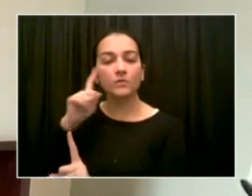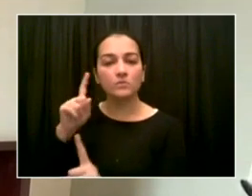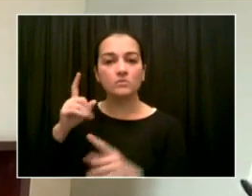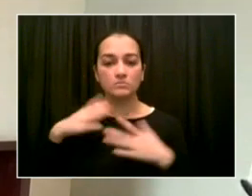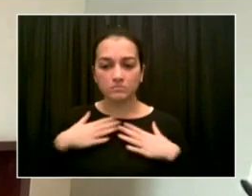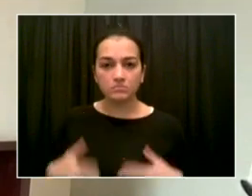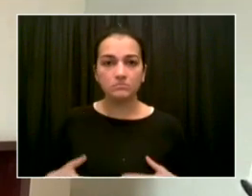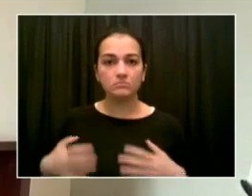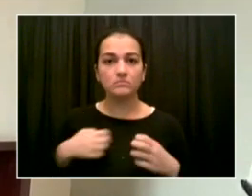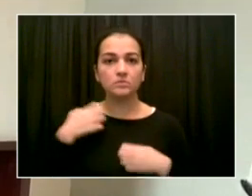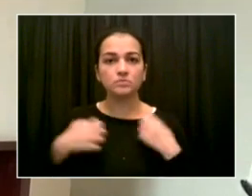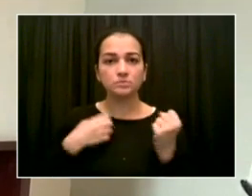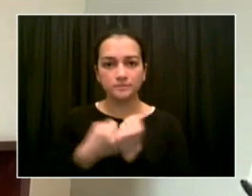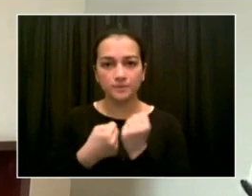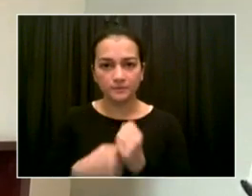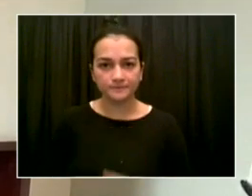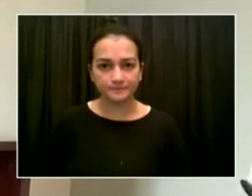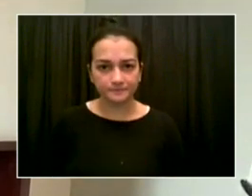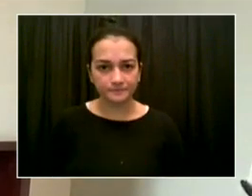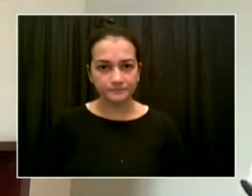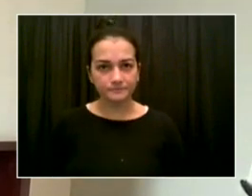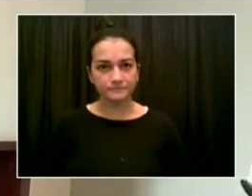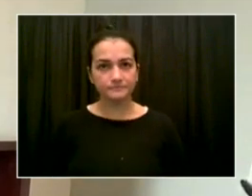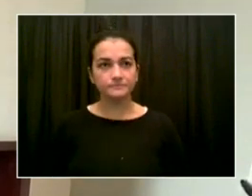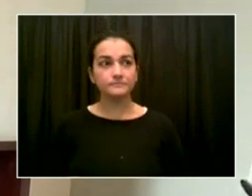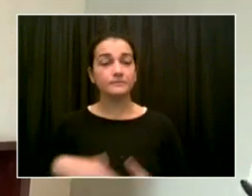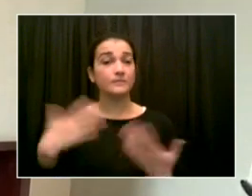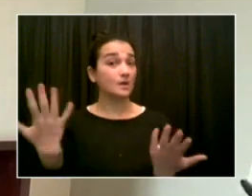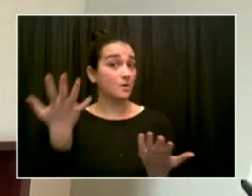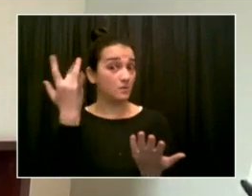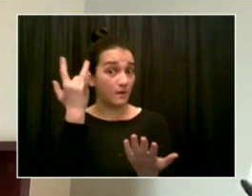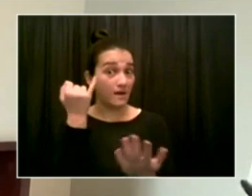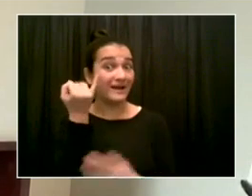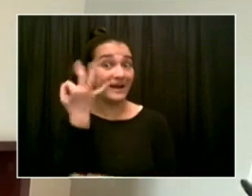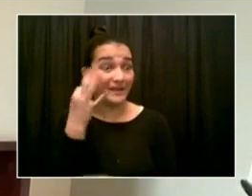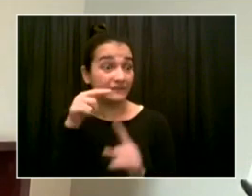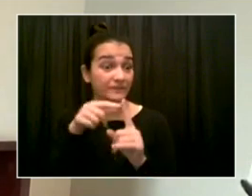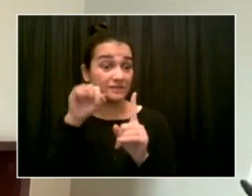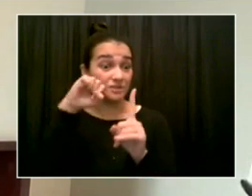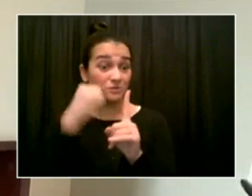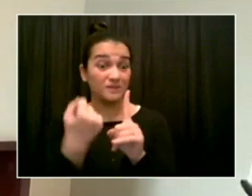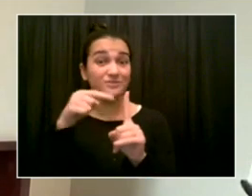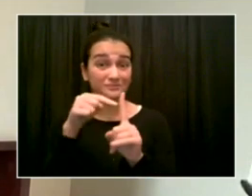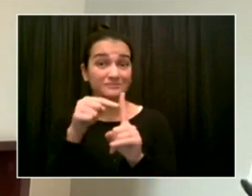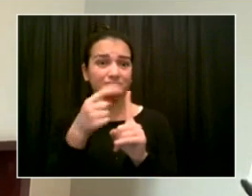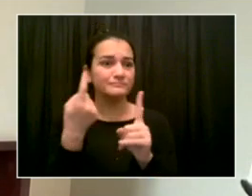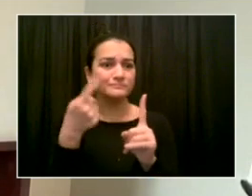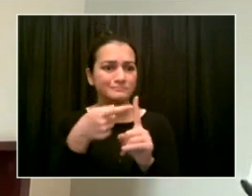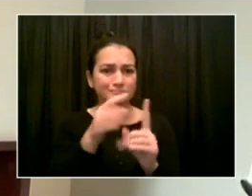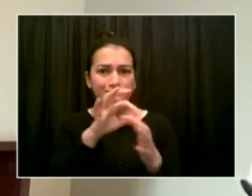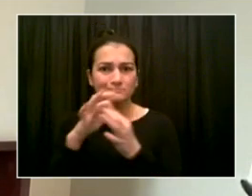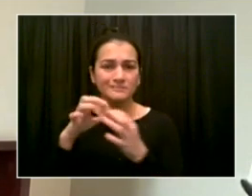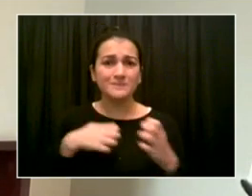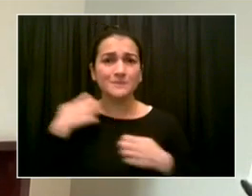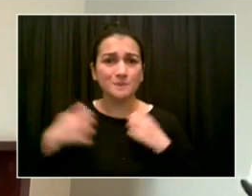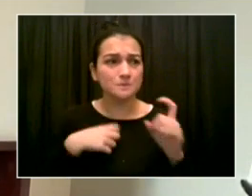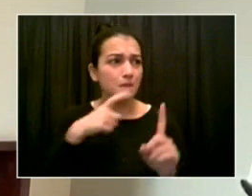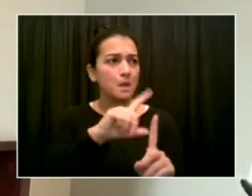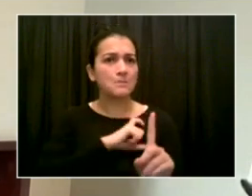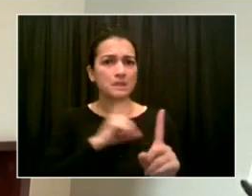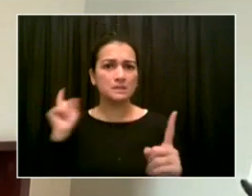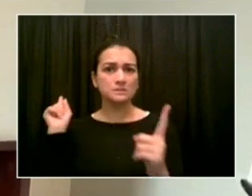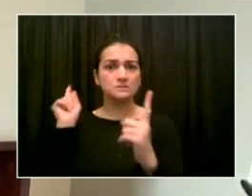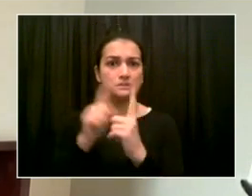suicide when they're in mental health crisis. So we need to bring the right resources to the right situation, and 988 is just such